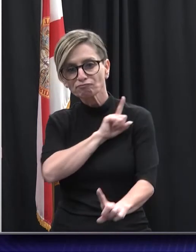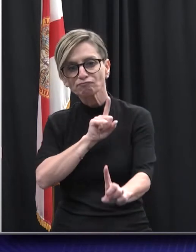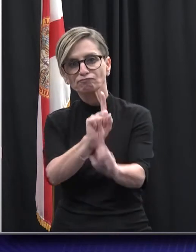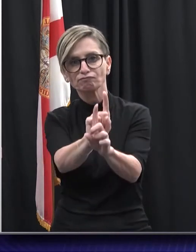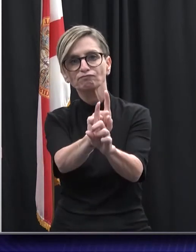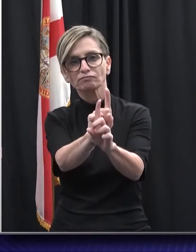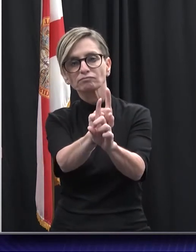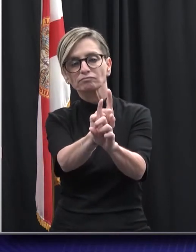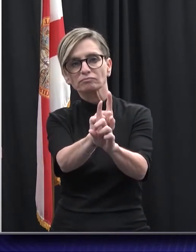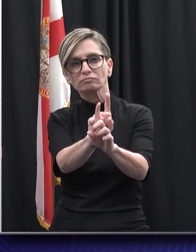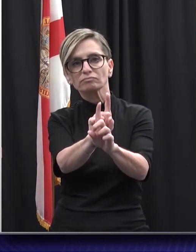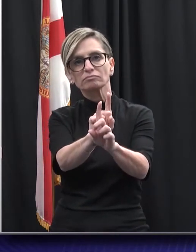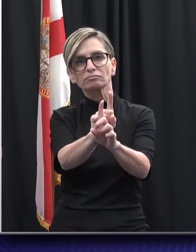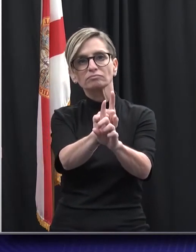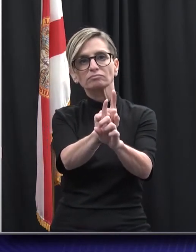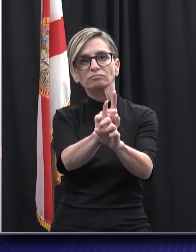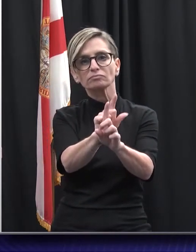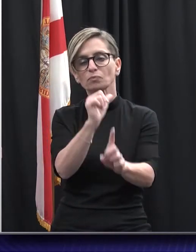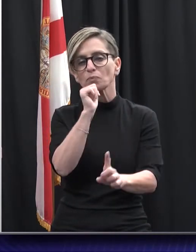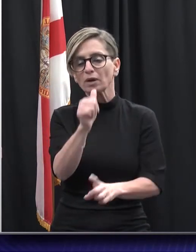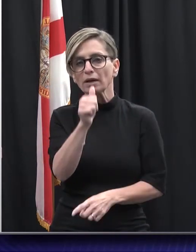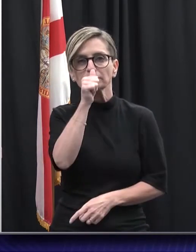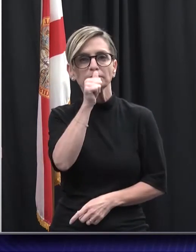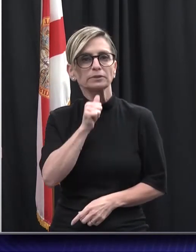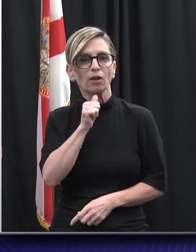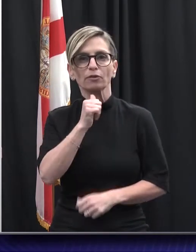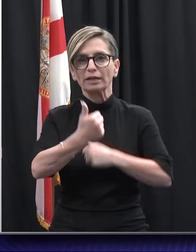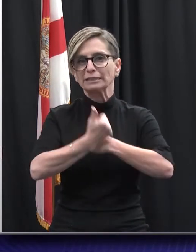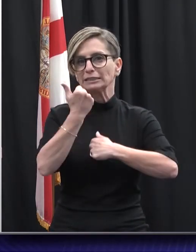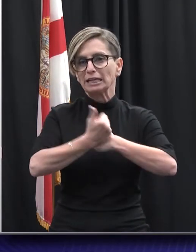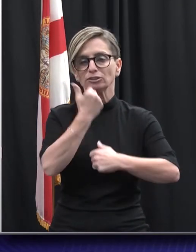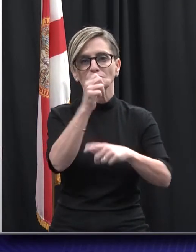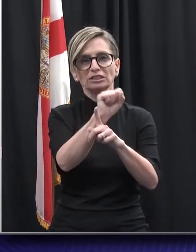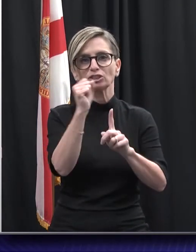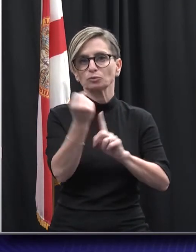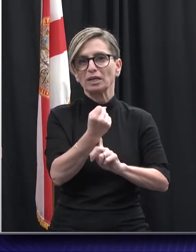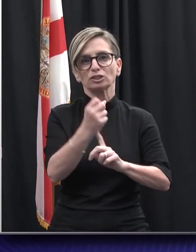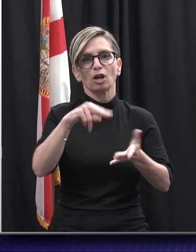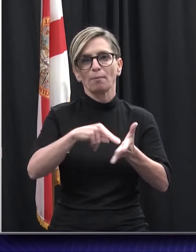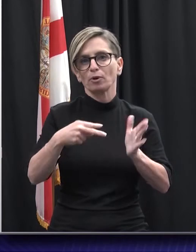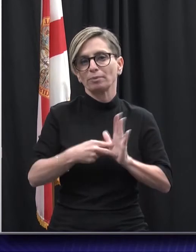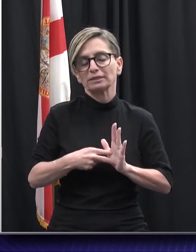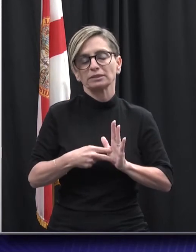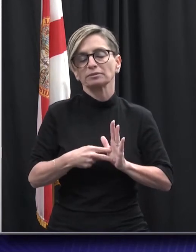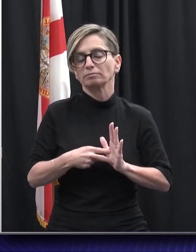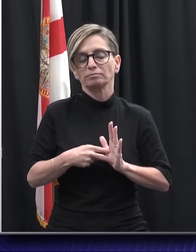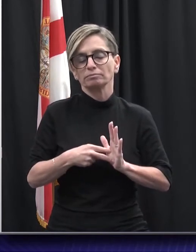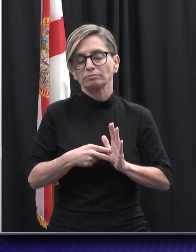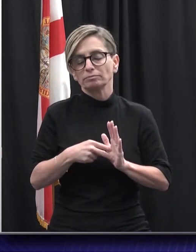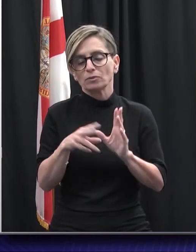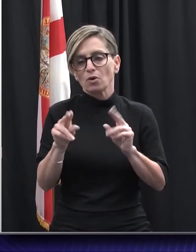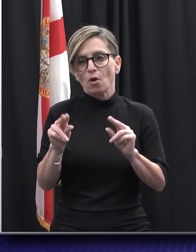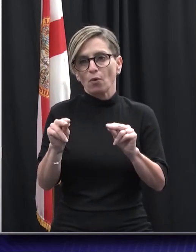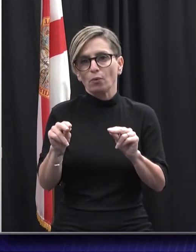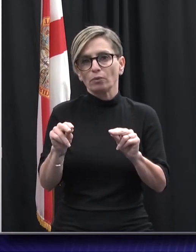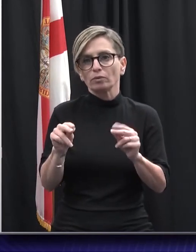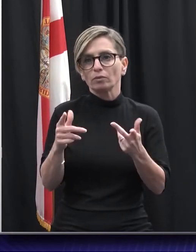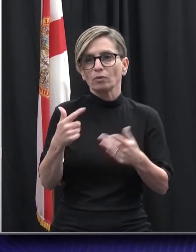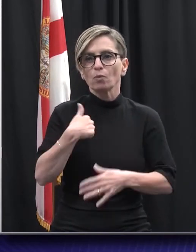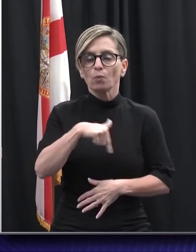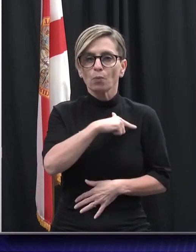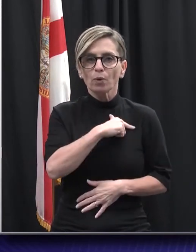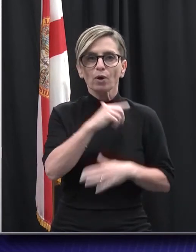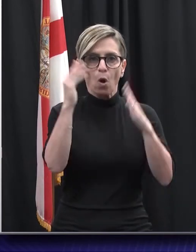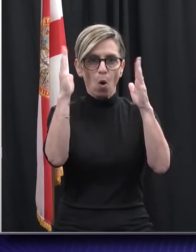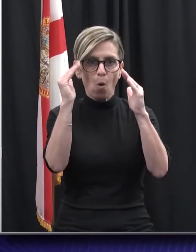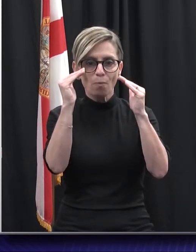and we will not tolerate that. That is a rare exception under this. We are looking for voluntary compliance as